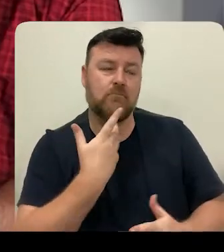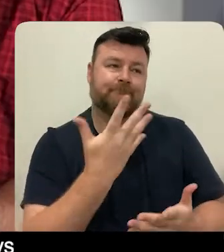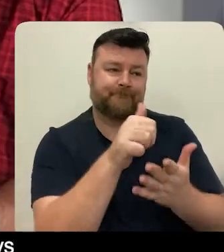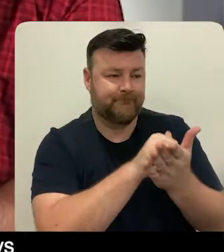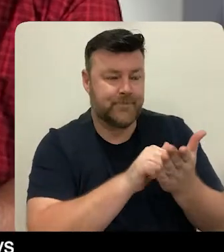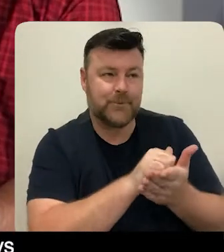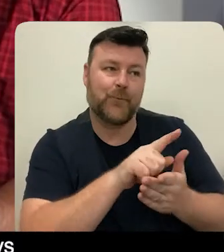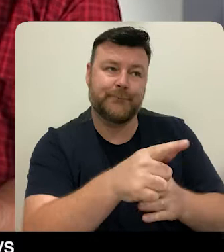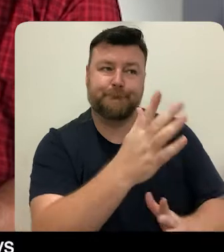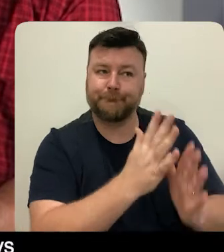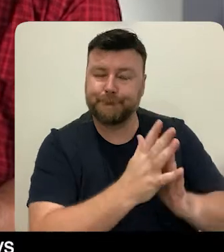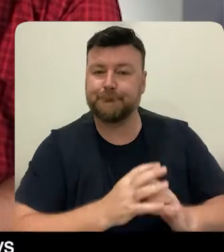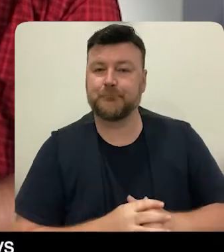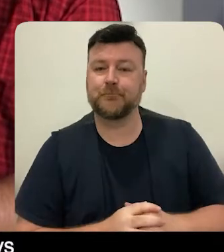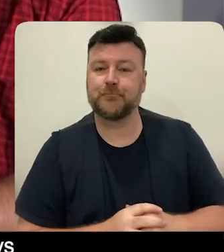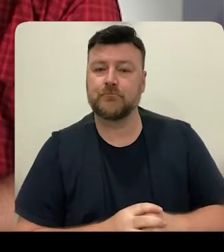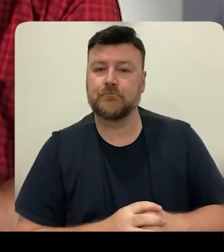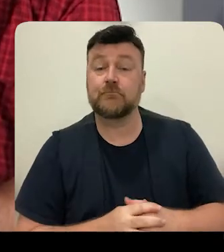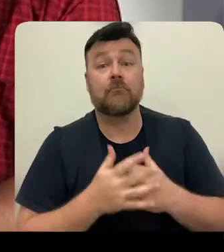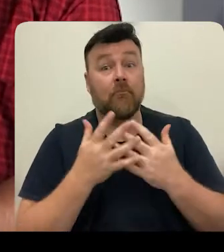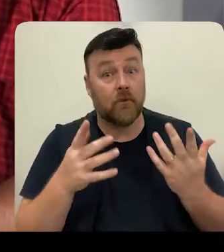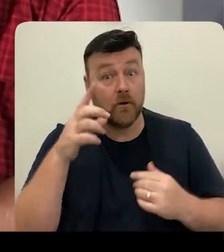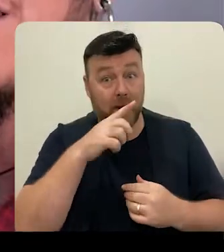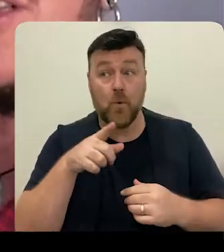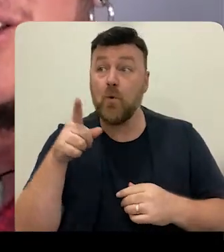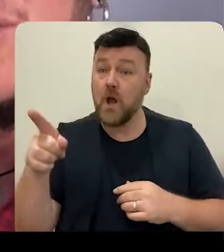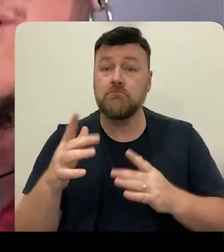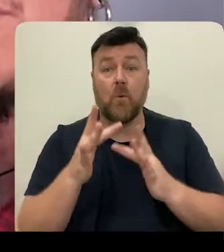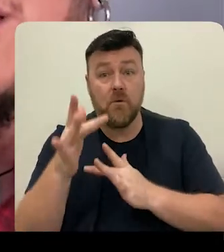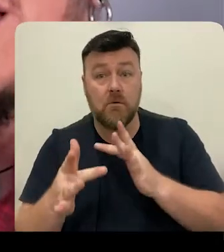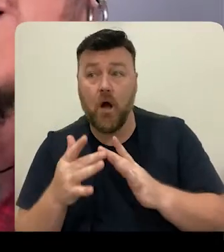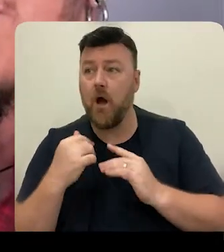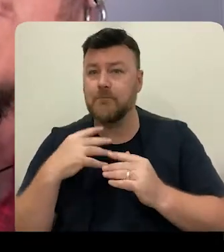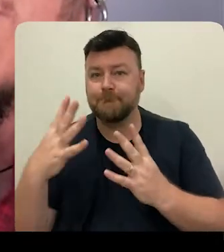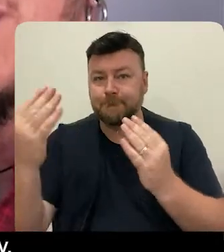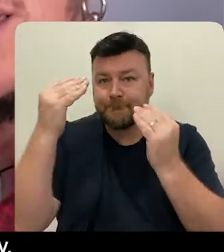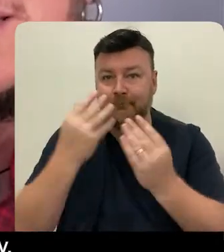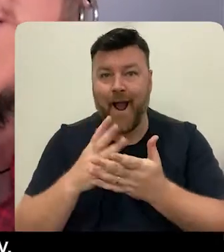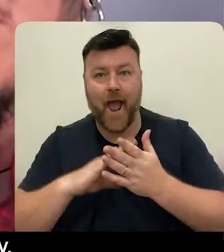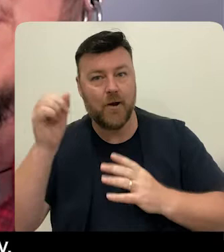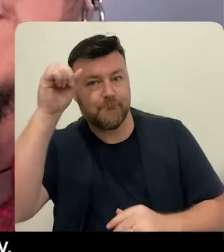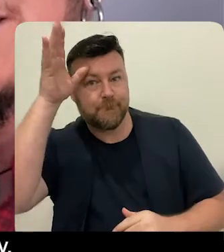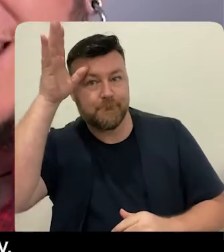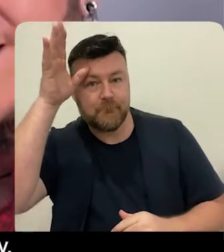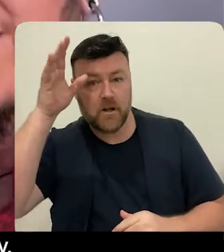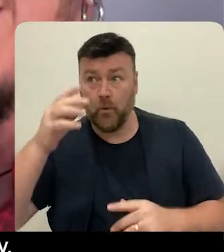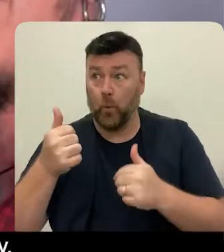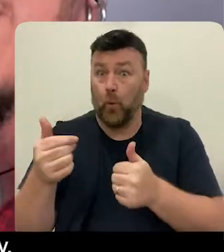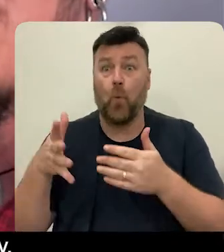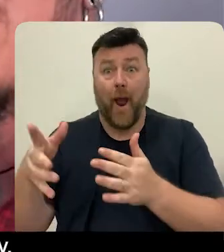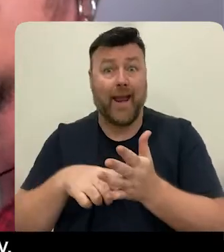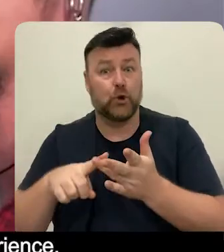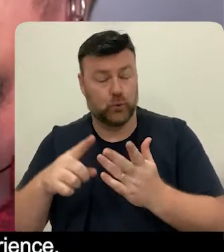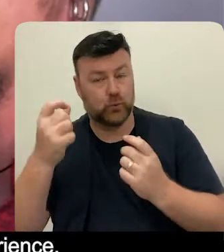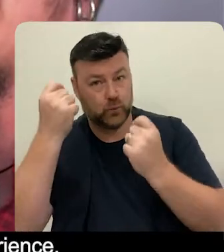that. A lot of survivors get on the internet these days and educate themselves. And I think you can do a lot of making sense of and understanding